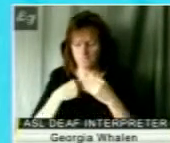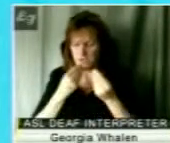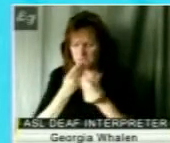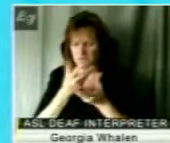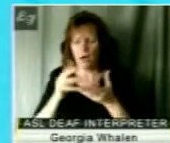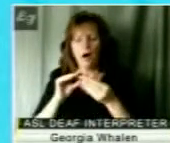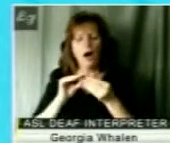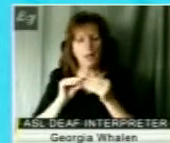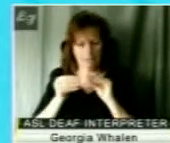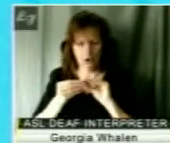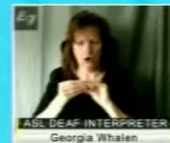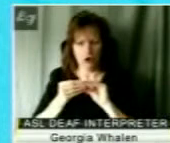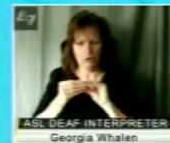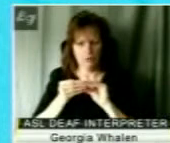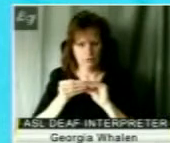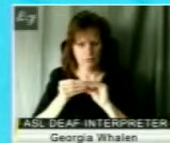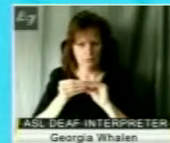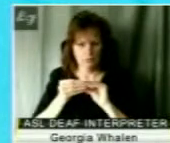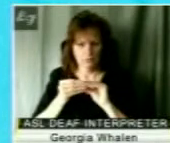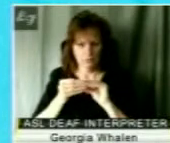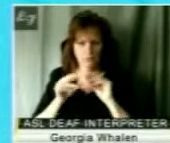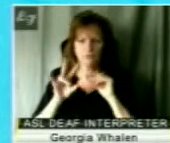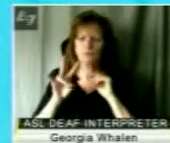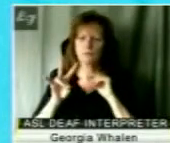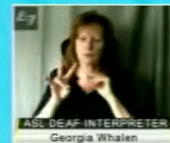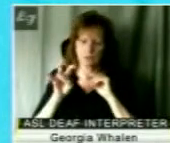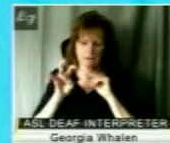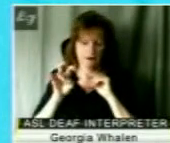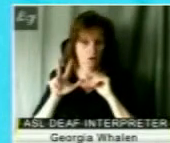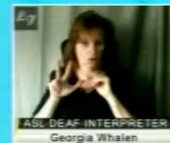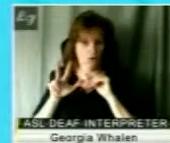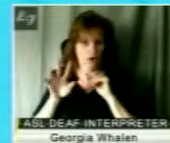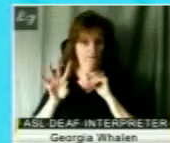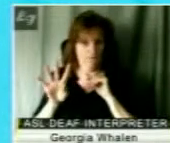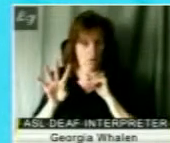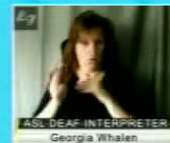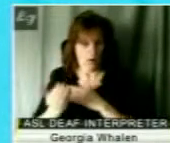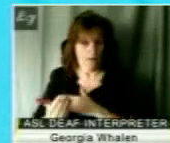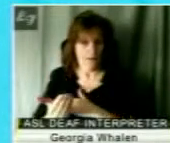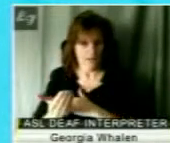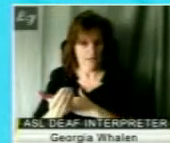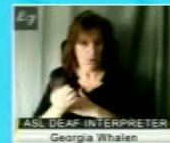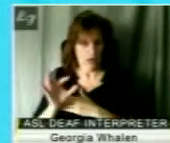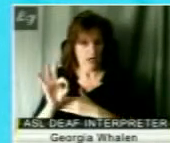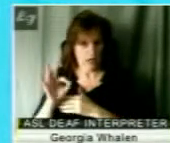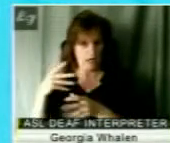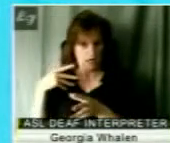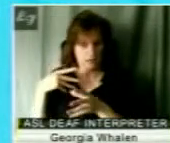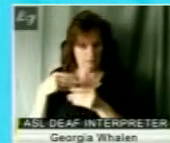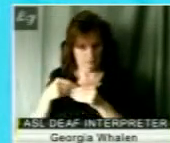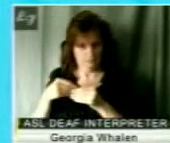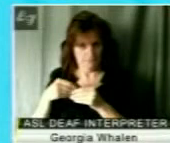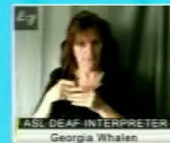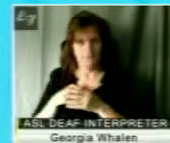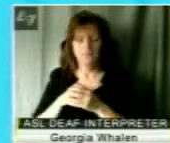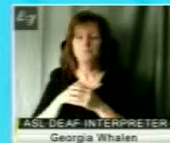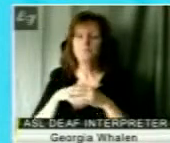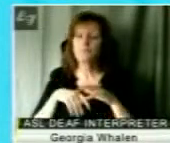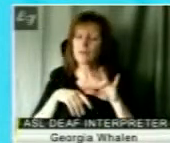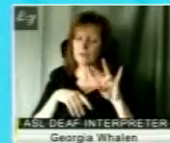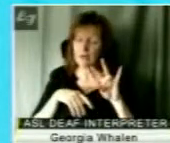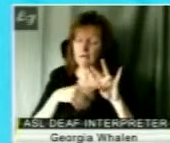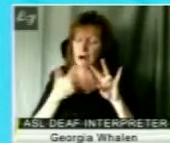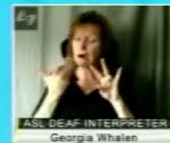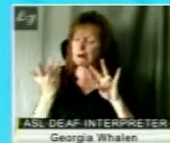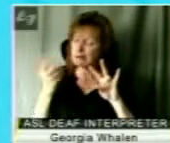we're at 734 cases as of 9 o'clock this morning. That's 727 lab confirmed and 7